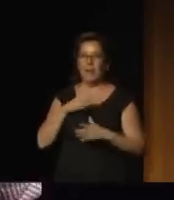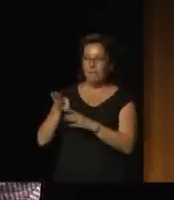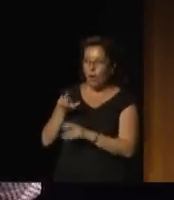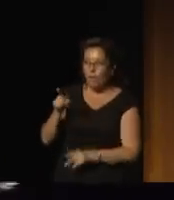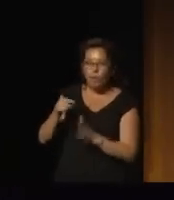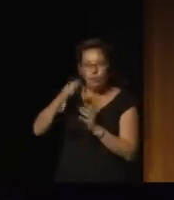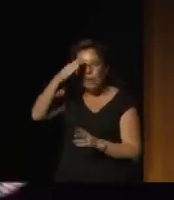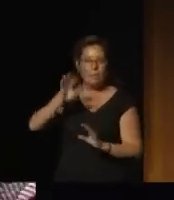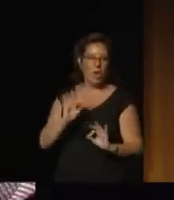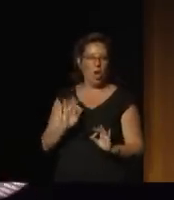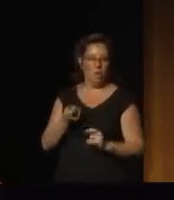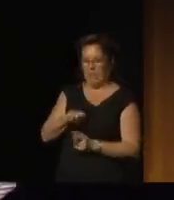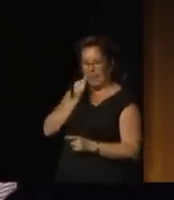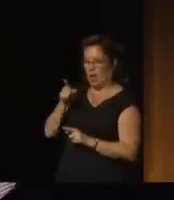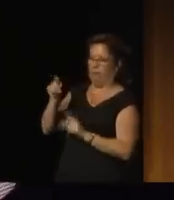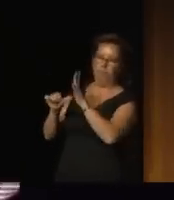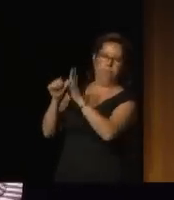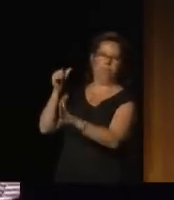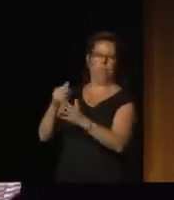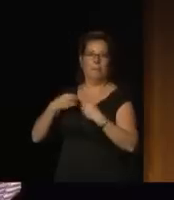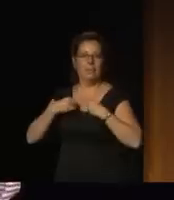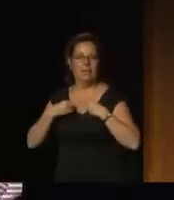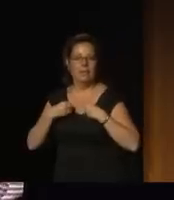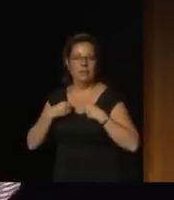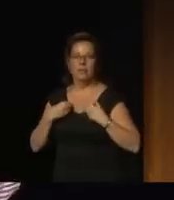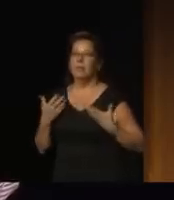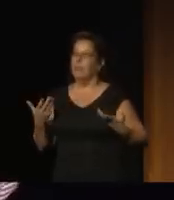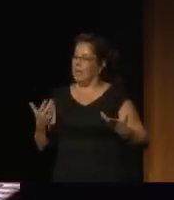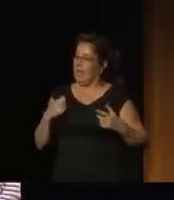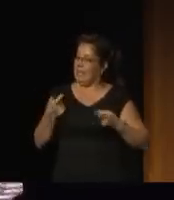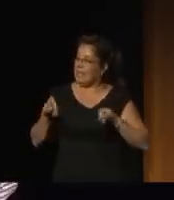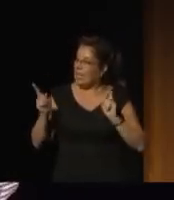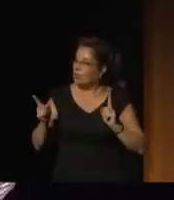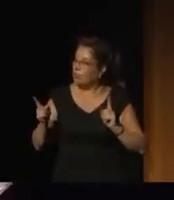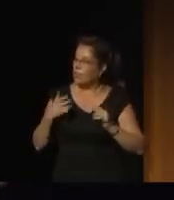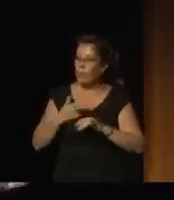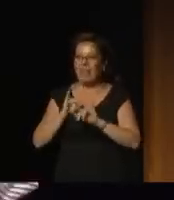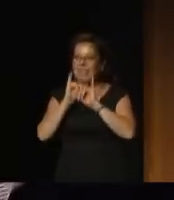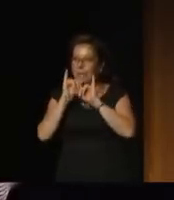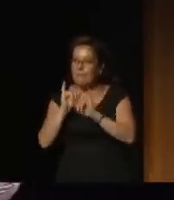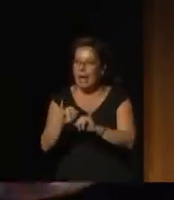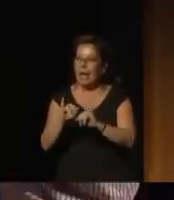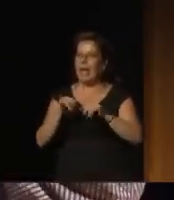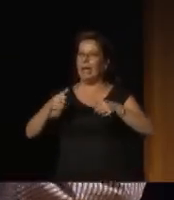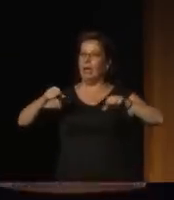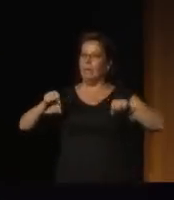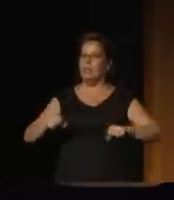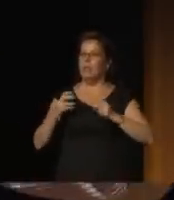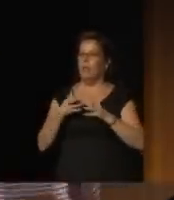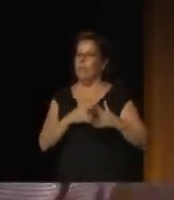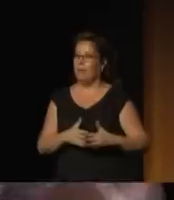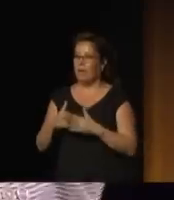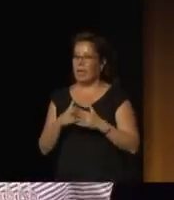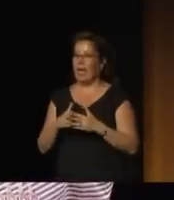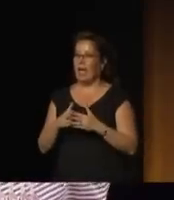at all surprising to me. It's very dangerous when there's a very bad president of the United States. It's dangerous to the world. We're still at